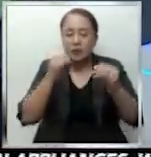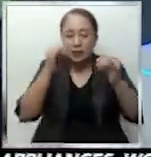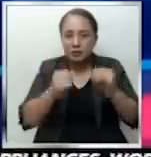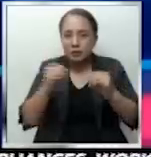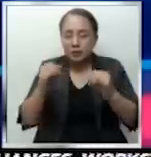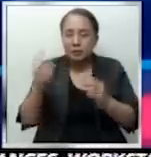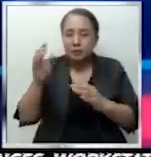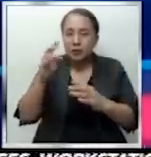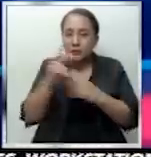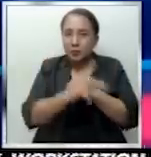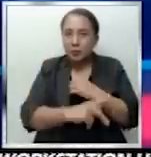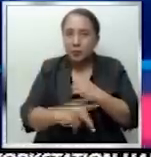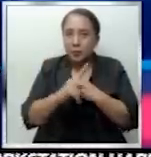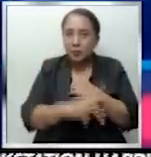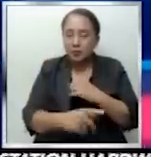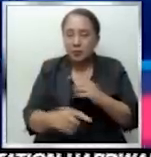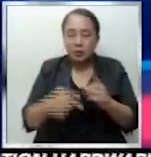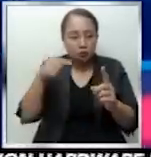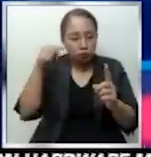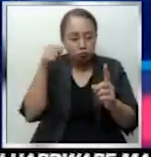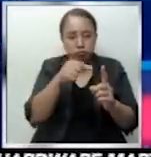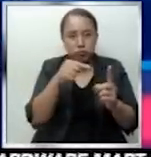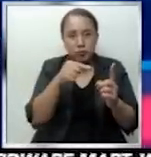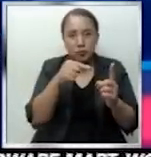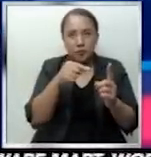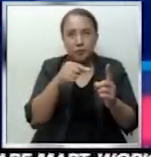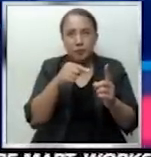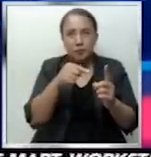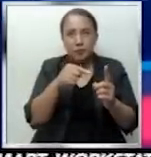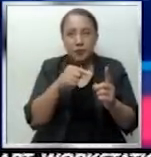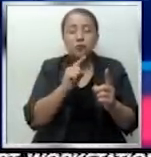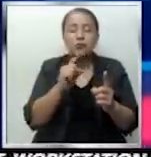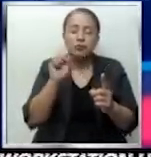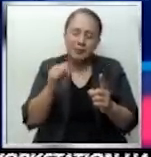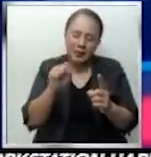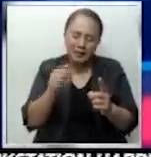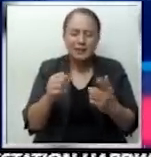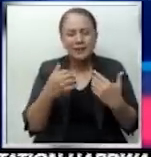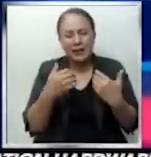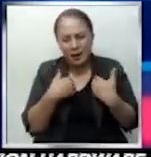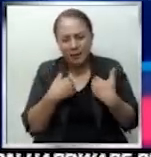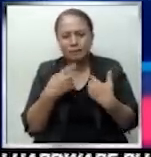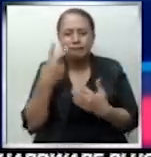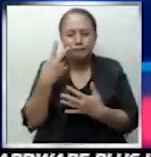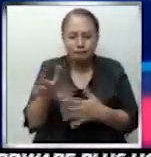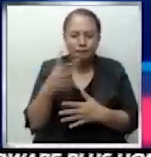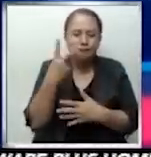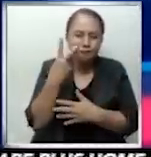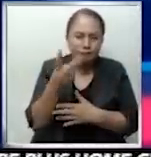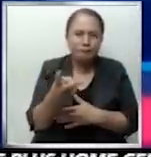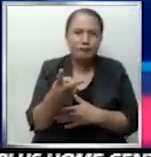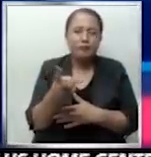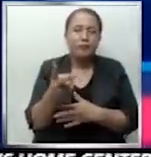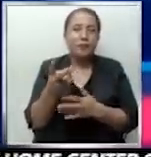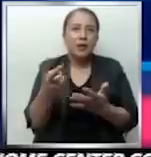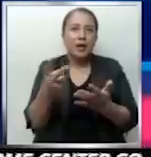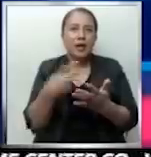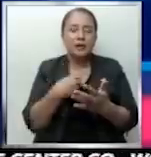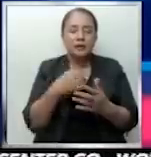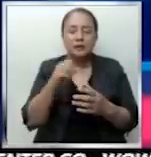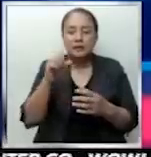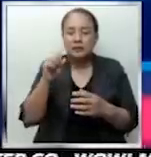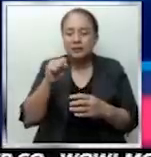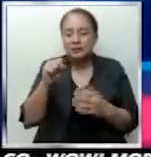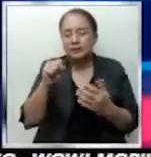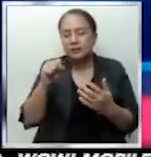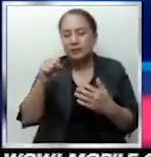would be the target. You know, we've seen in the South China Sea, the West Philippine